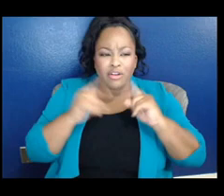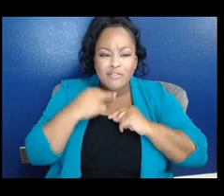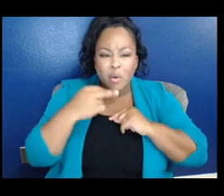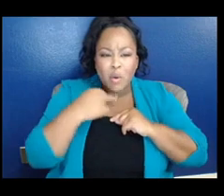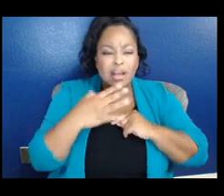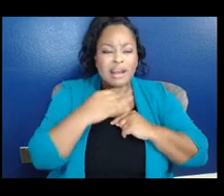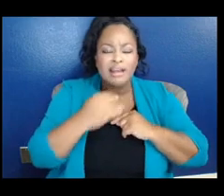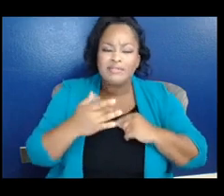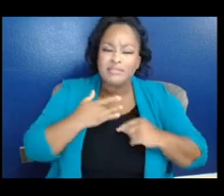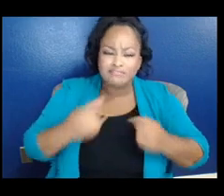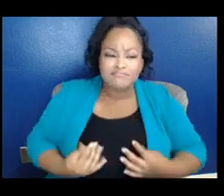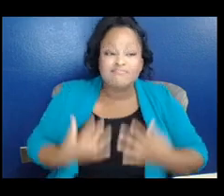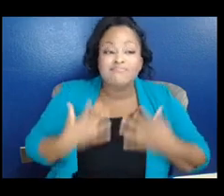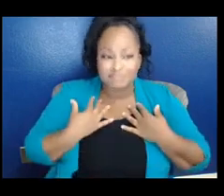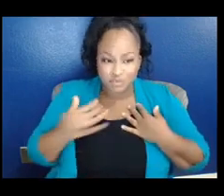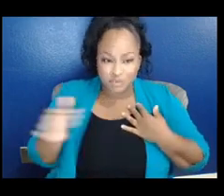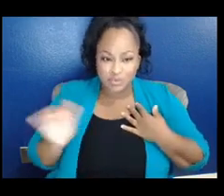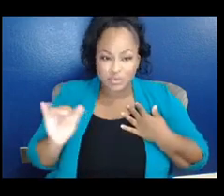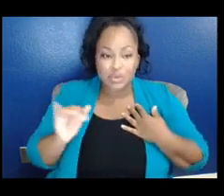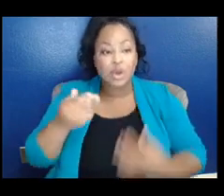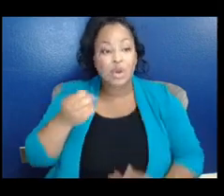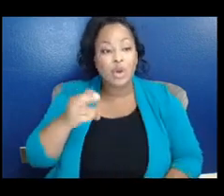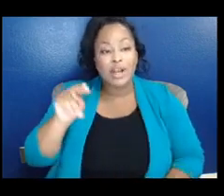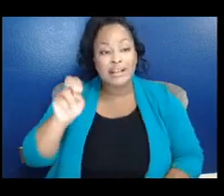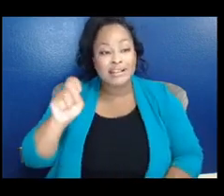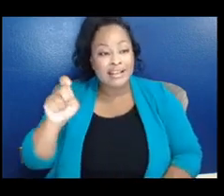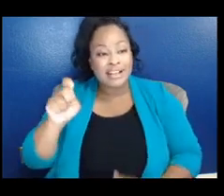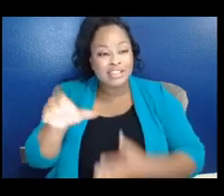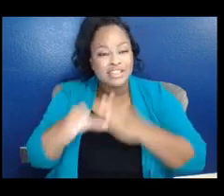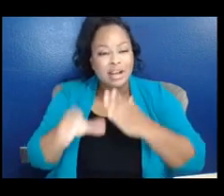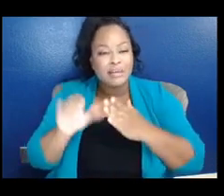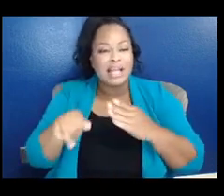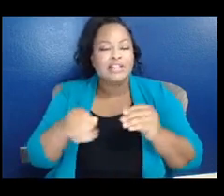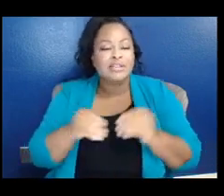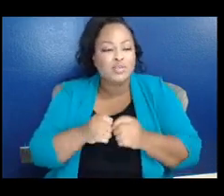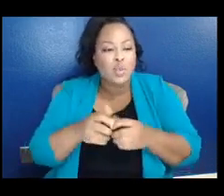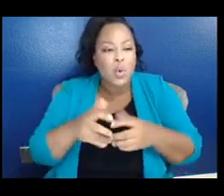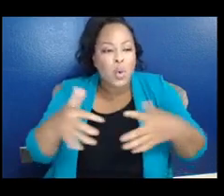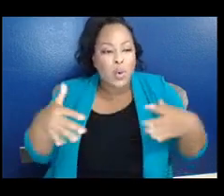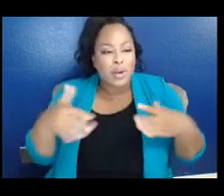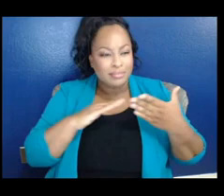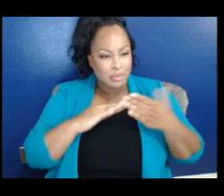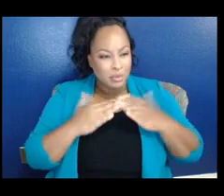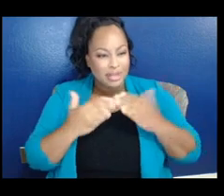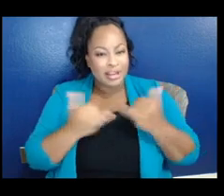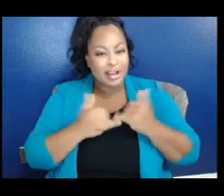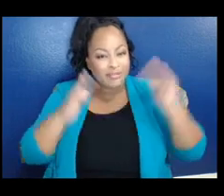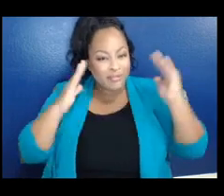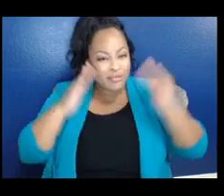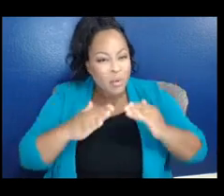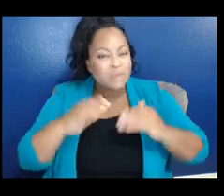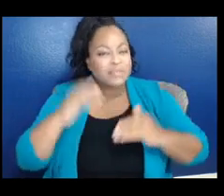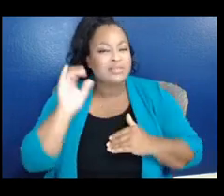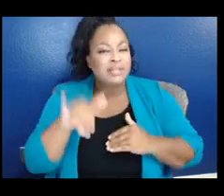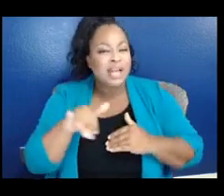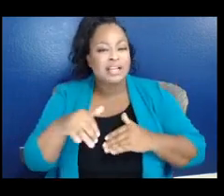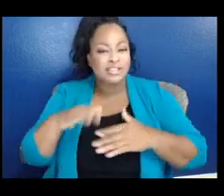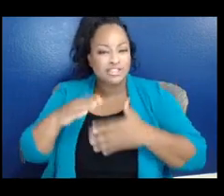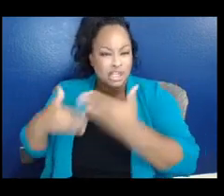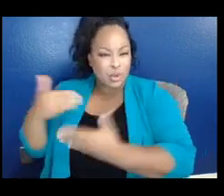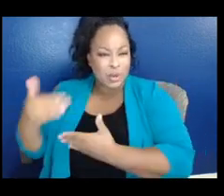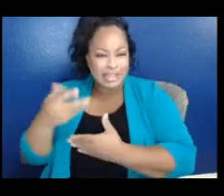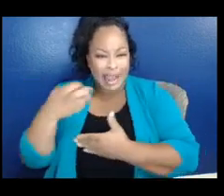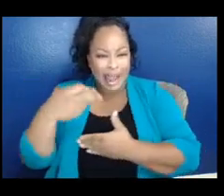be heard and be inspired. Her Next Chapter is a growing community, and we are focused on bridging